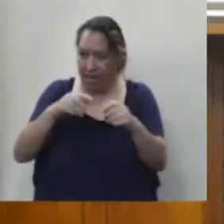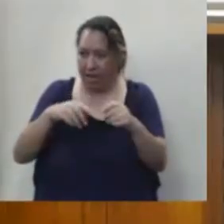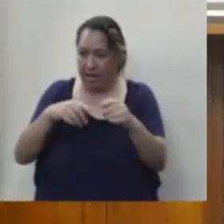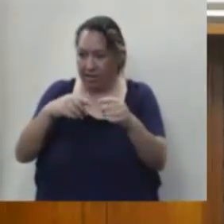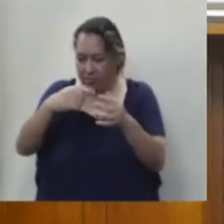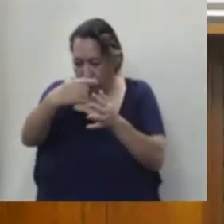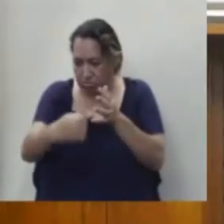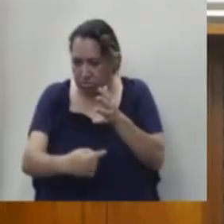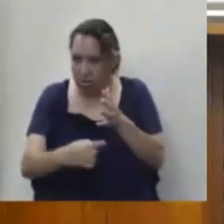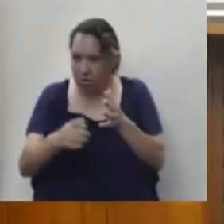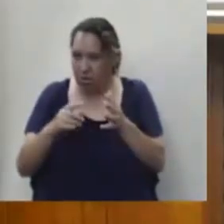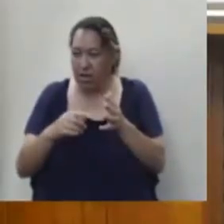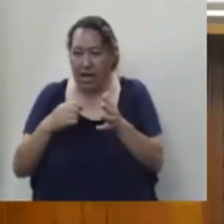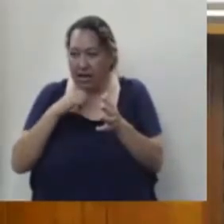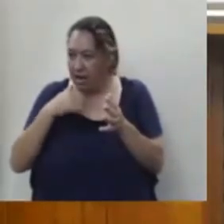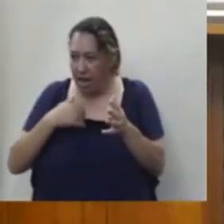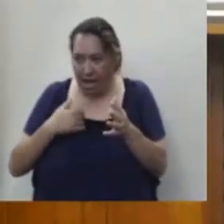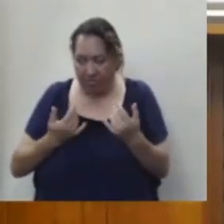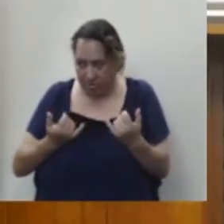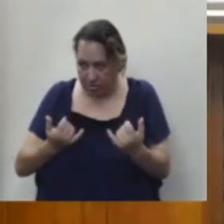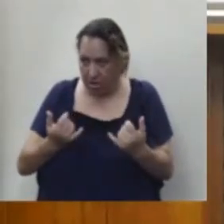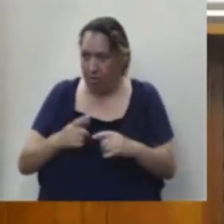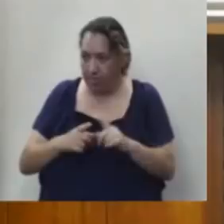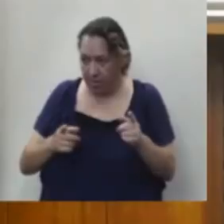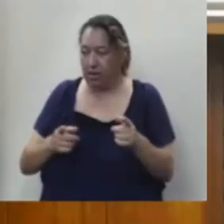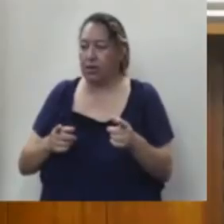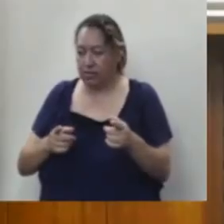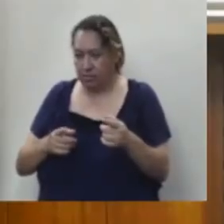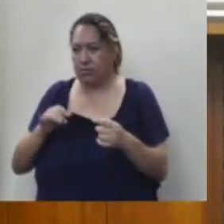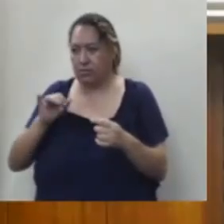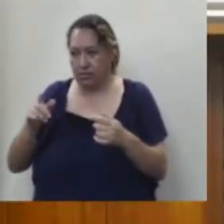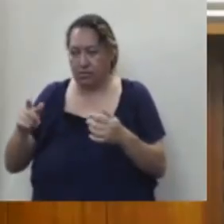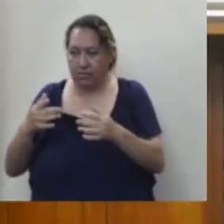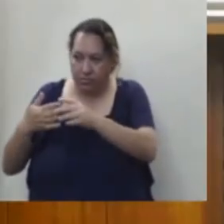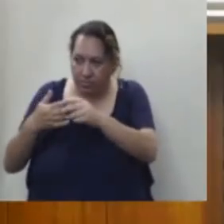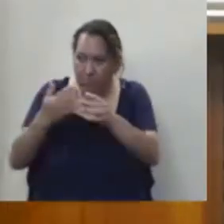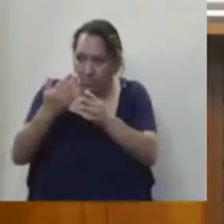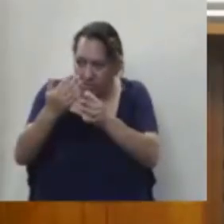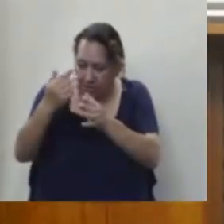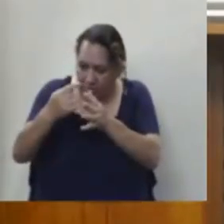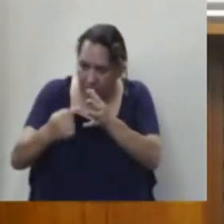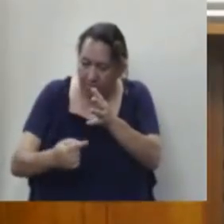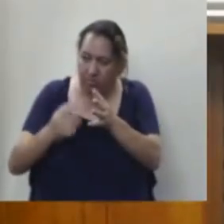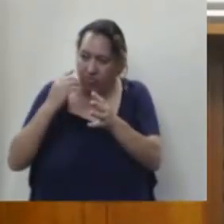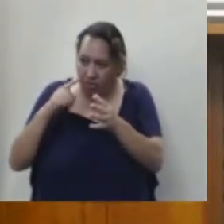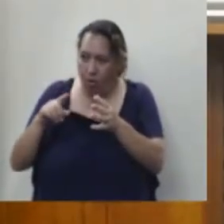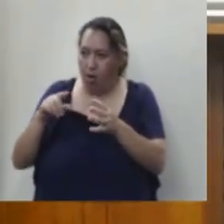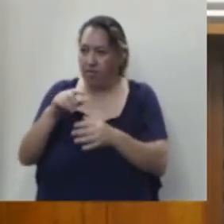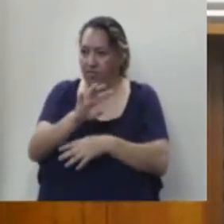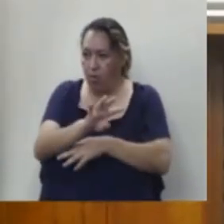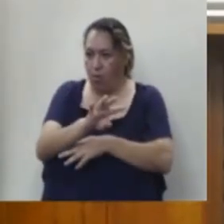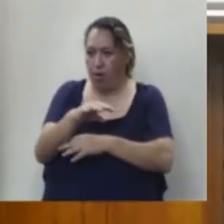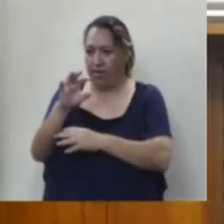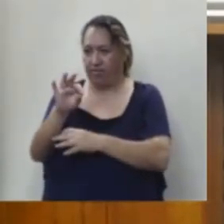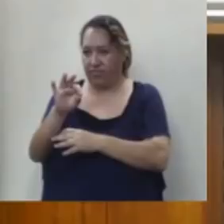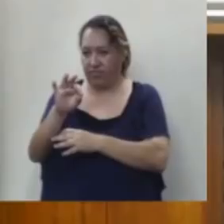front of me, but they are guidelines going through phases, 4 phases. And there's phase 1,